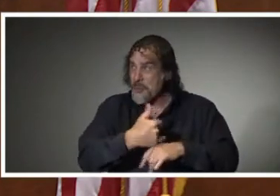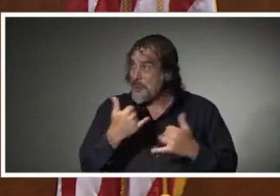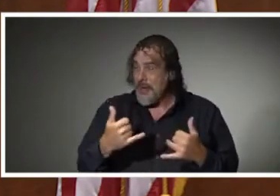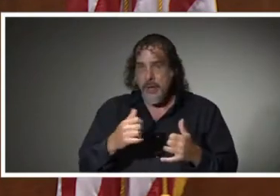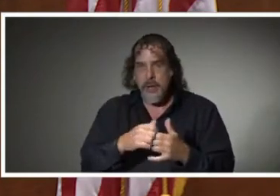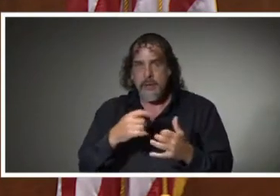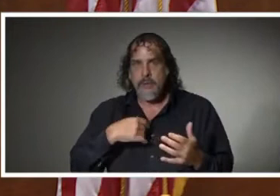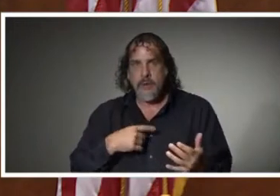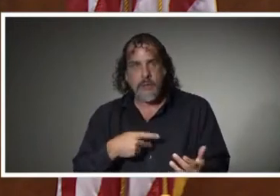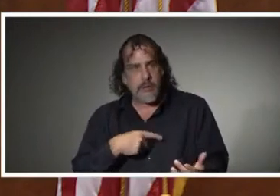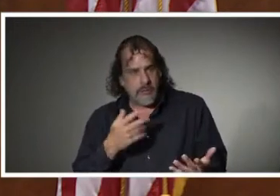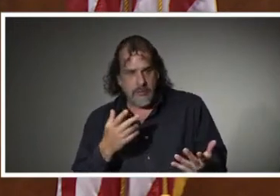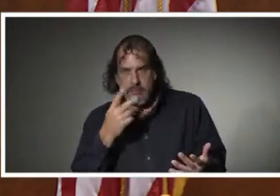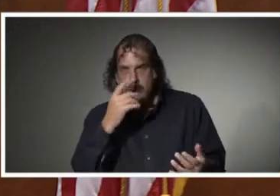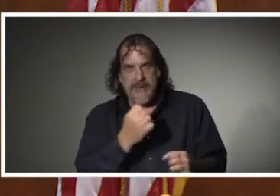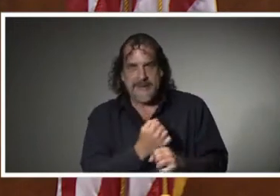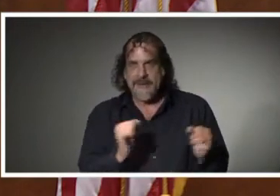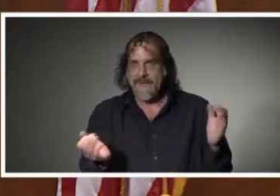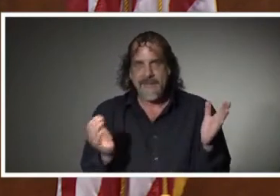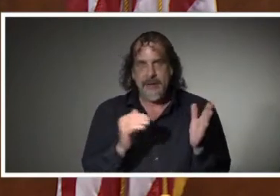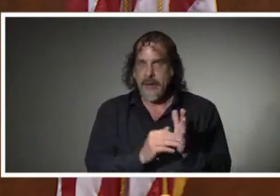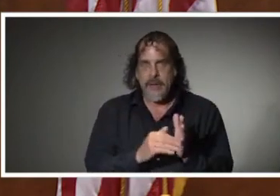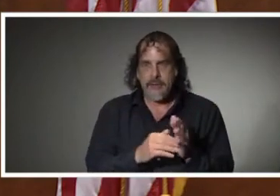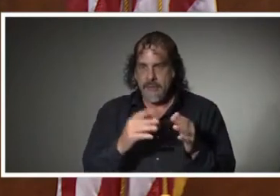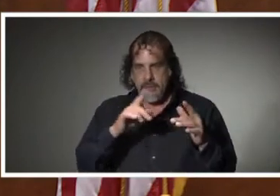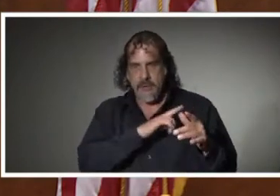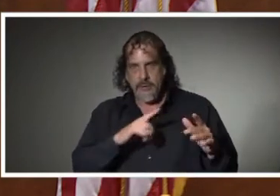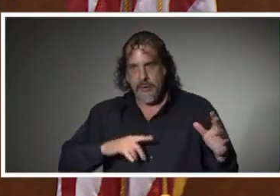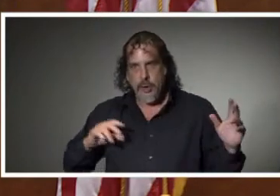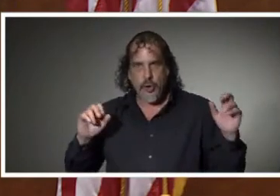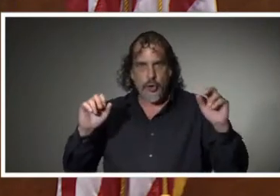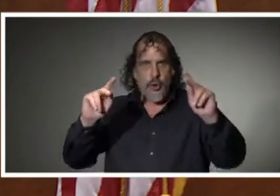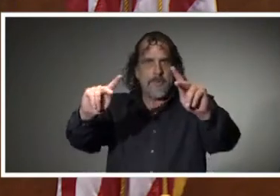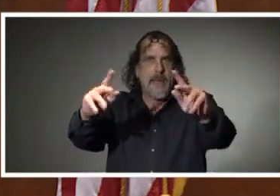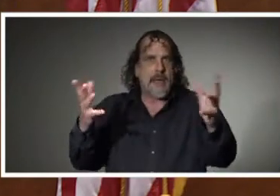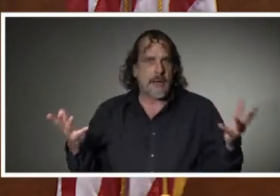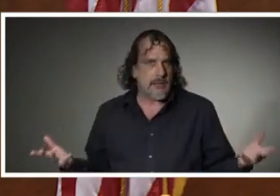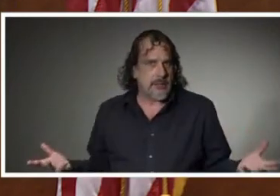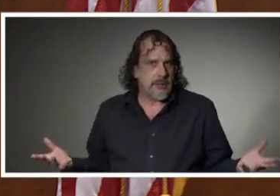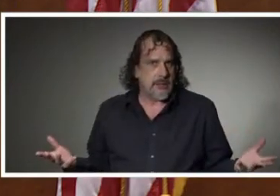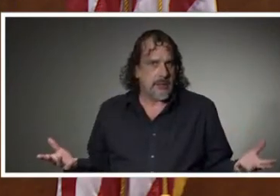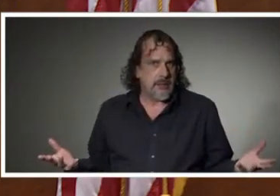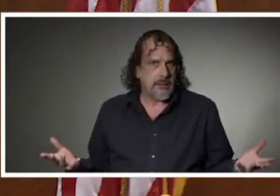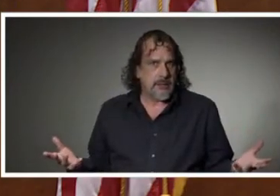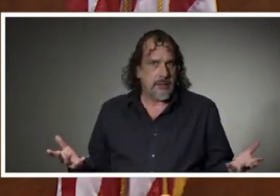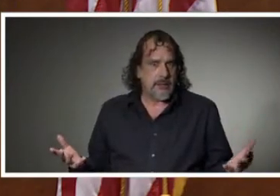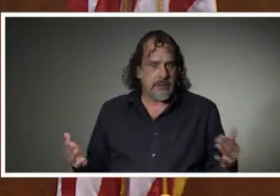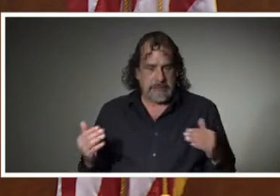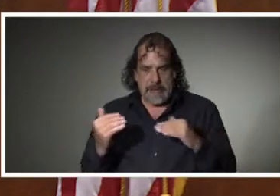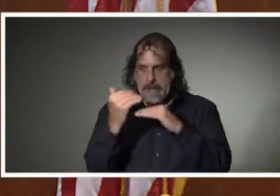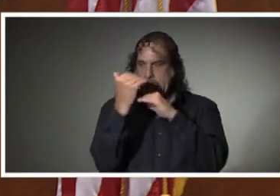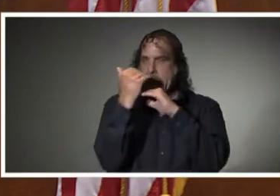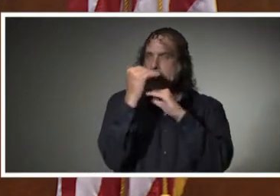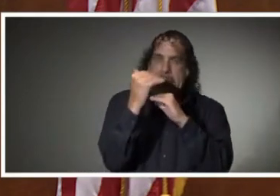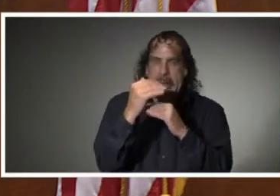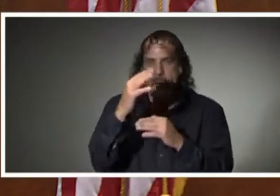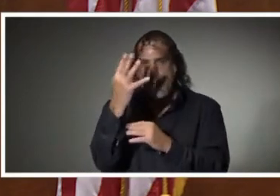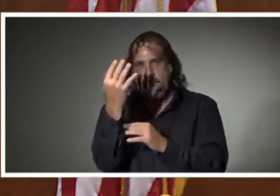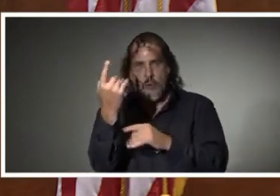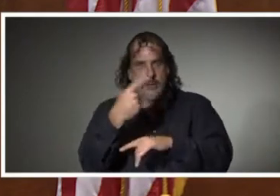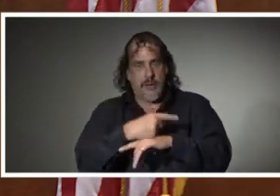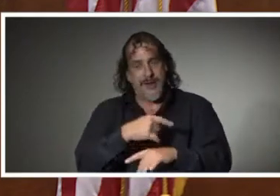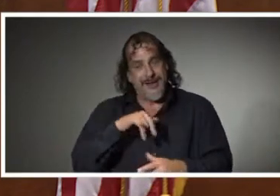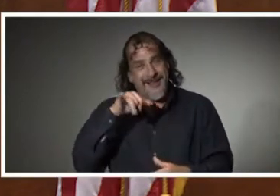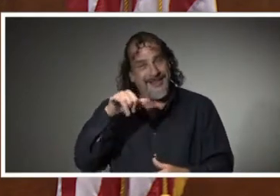would even be remotely safe for the legislature to come back in to session. At least 14 days today, and even